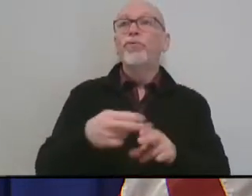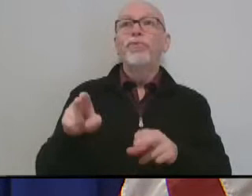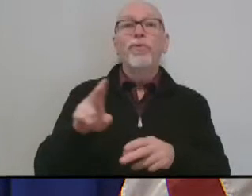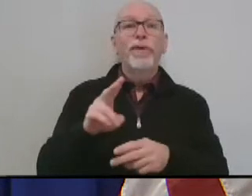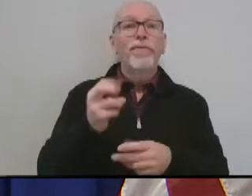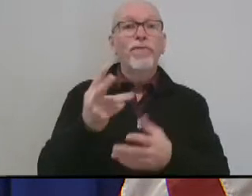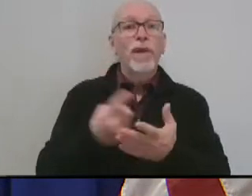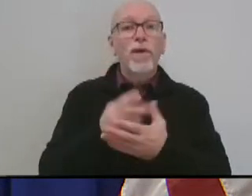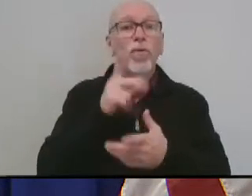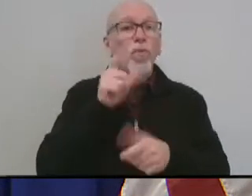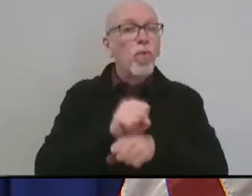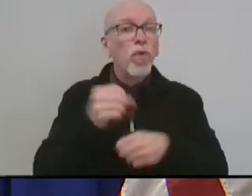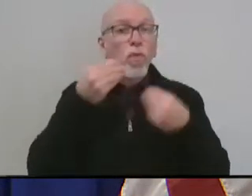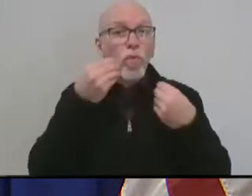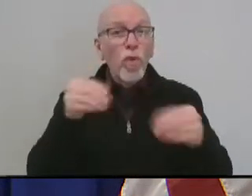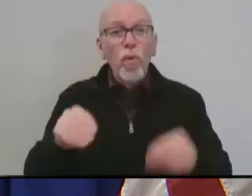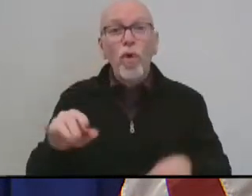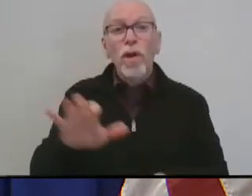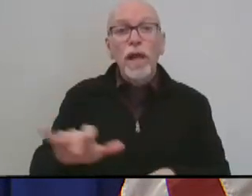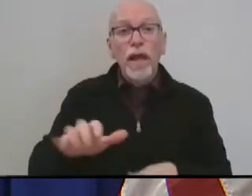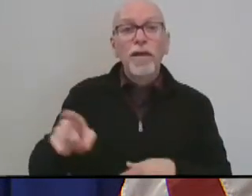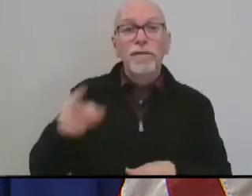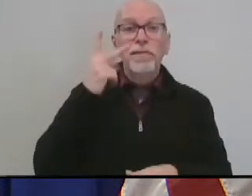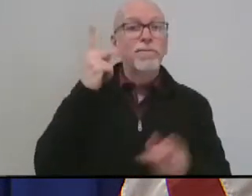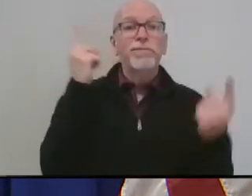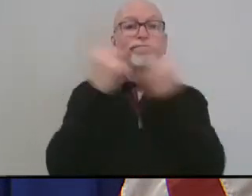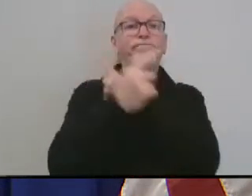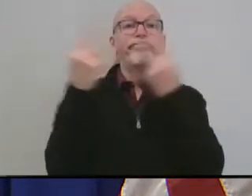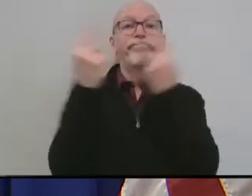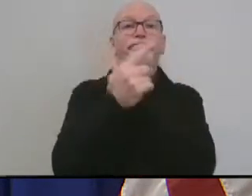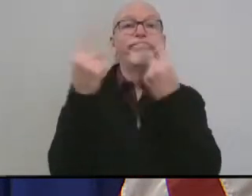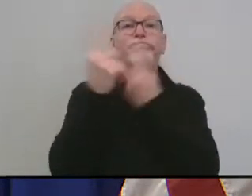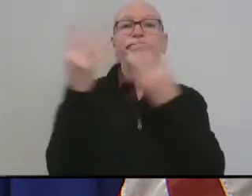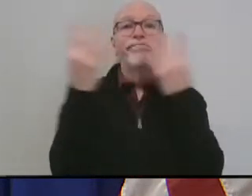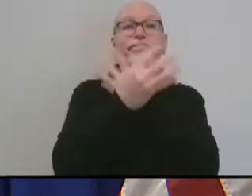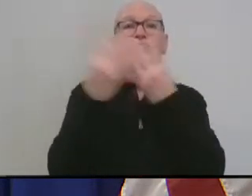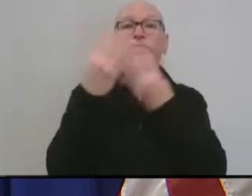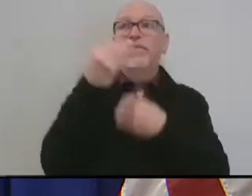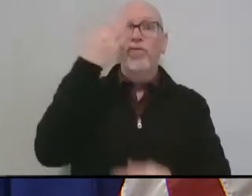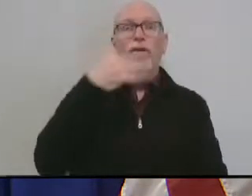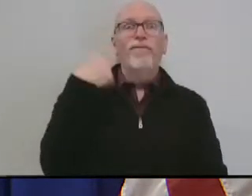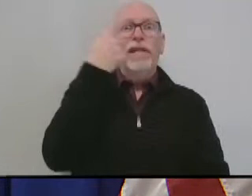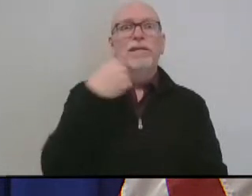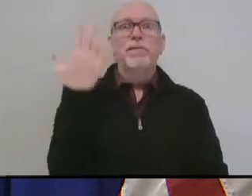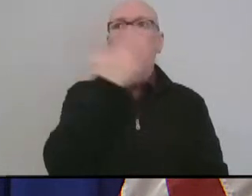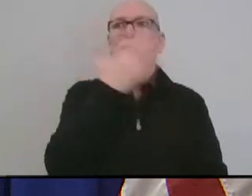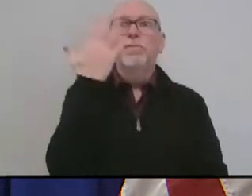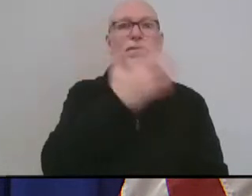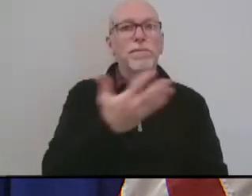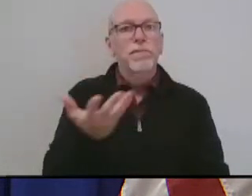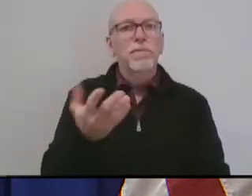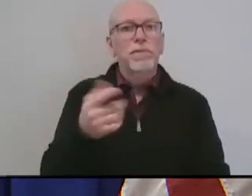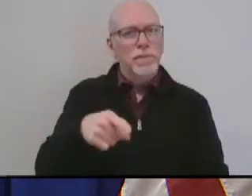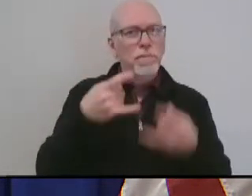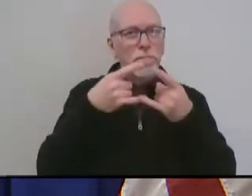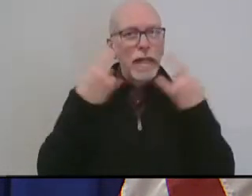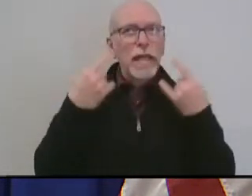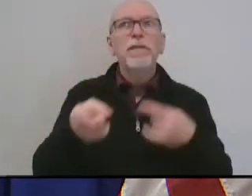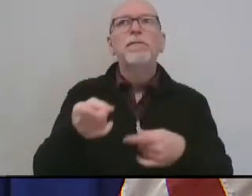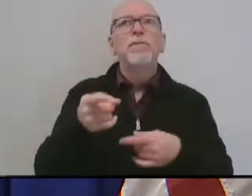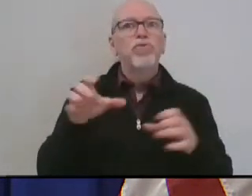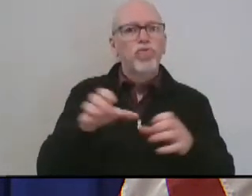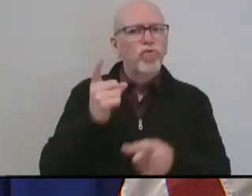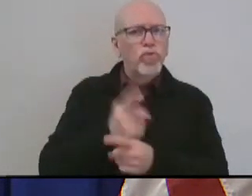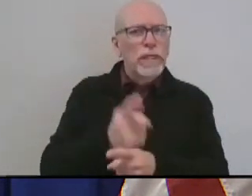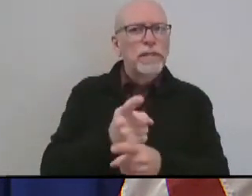our grocery stores that are seeing a high turnover and volume of customers coming right in front of them. They're masked up, they're doing all the right